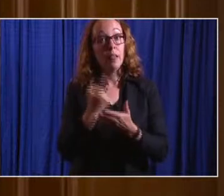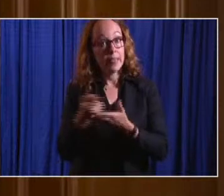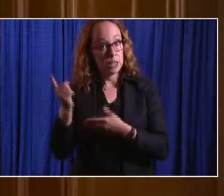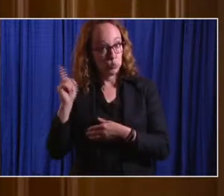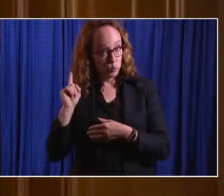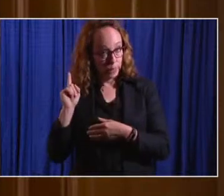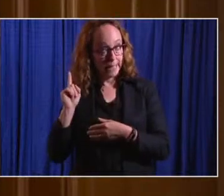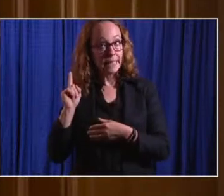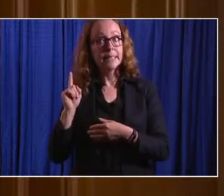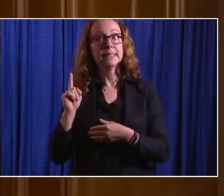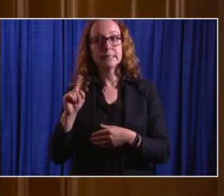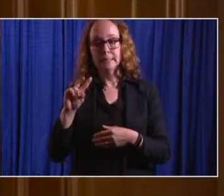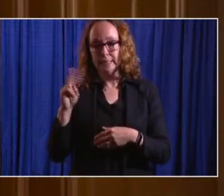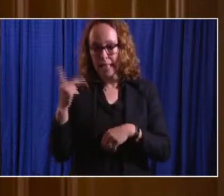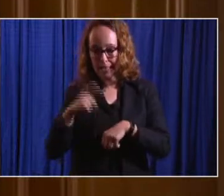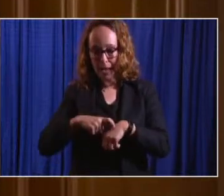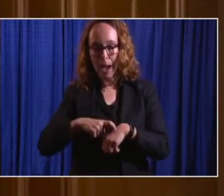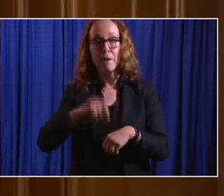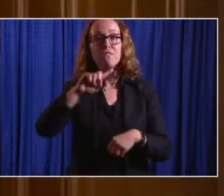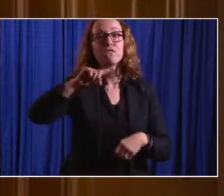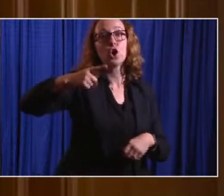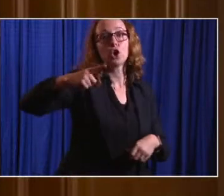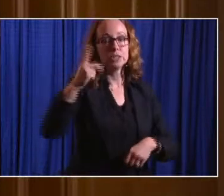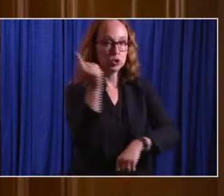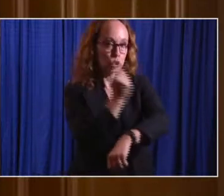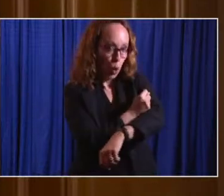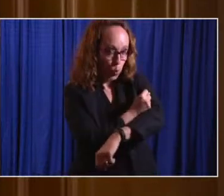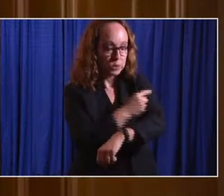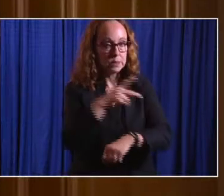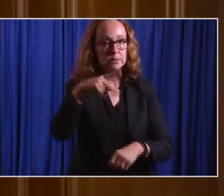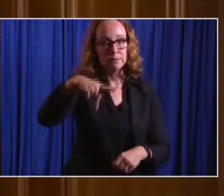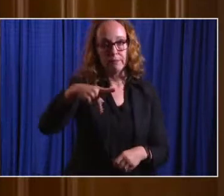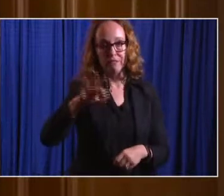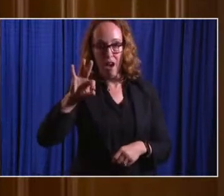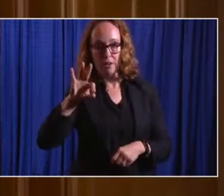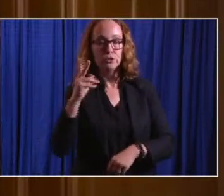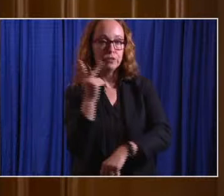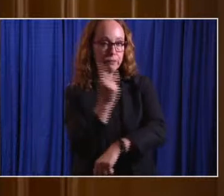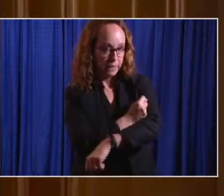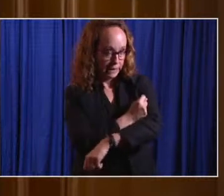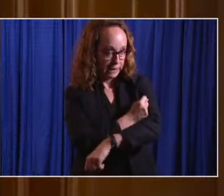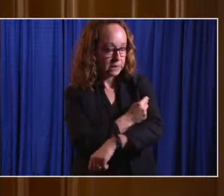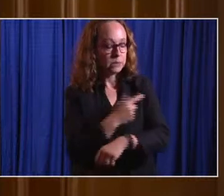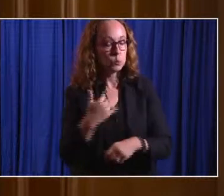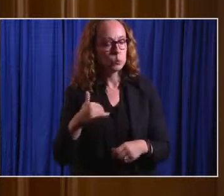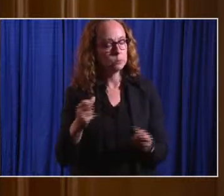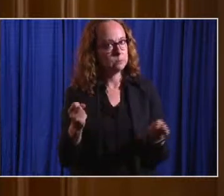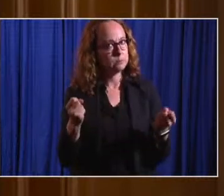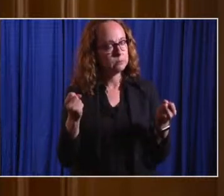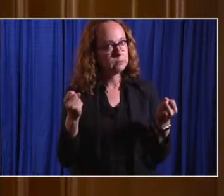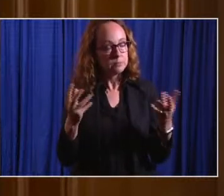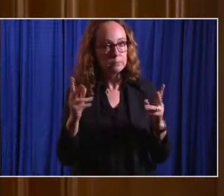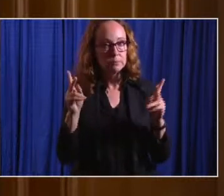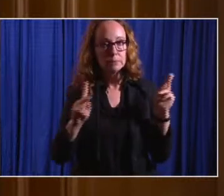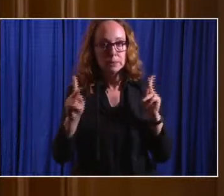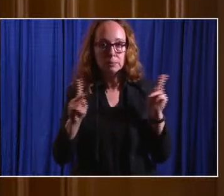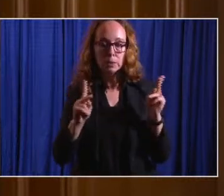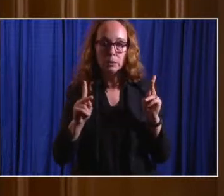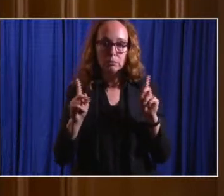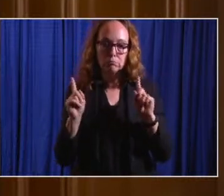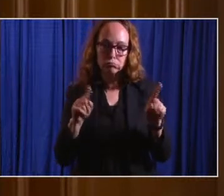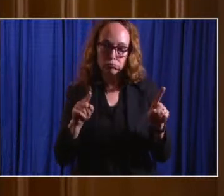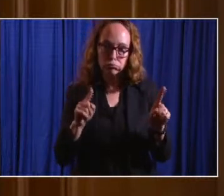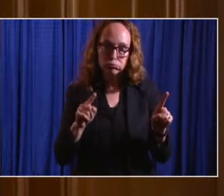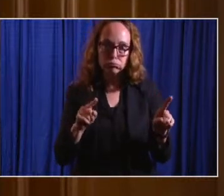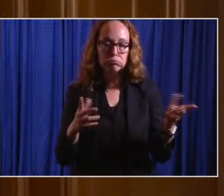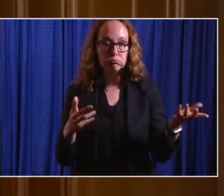round of first doses of the Pfizer vaccine. Well, our numbers certainly have decreased from the high